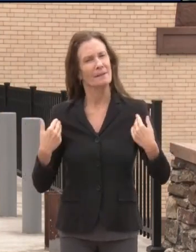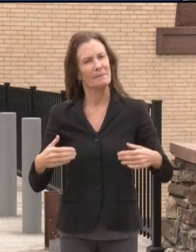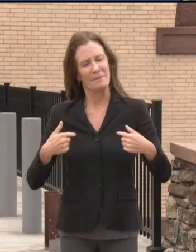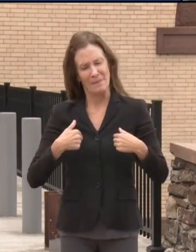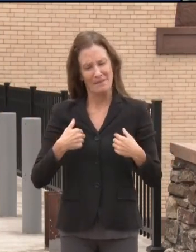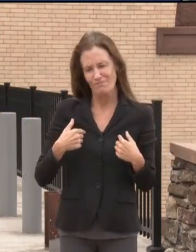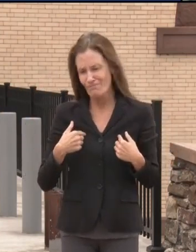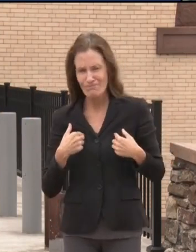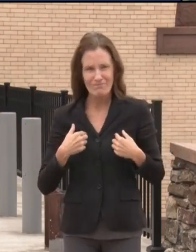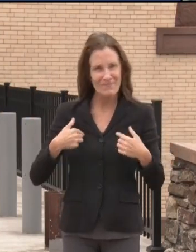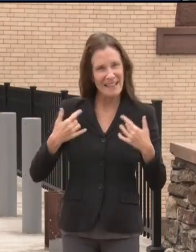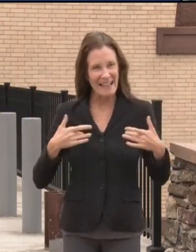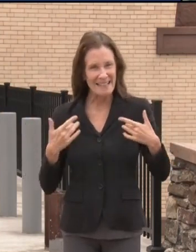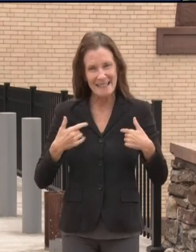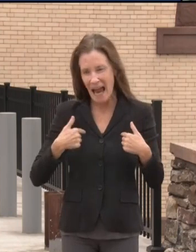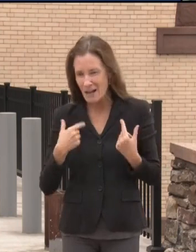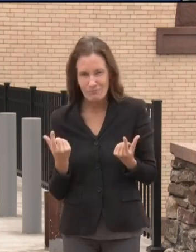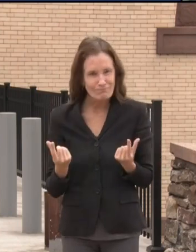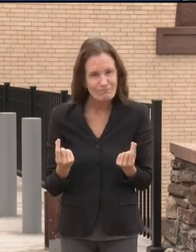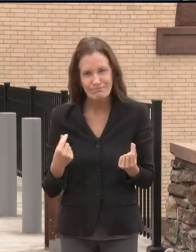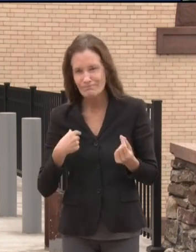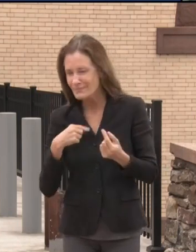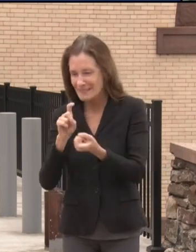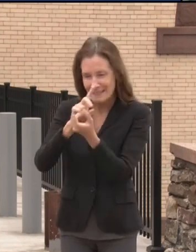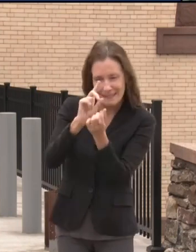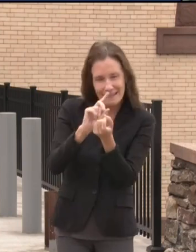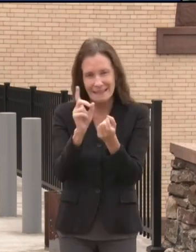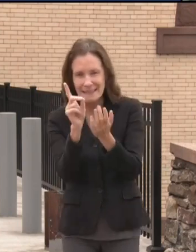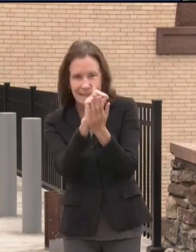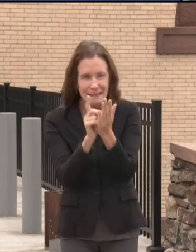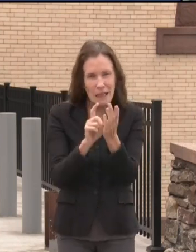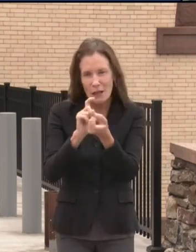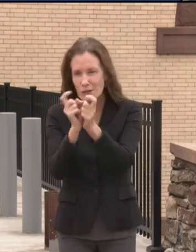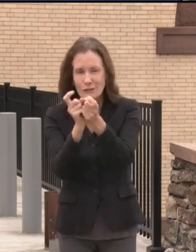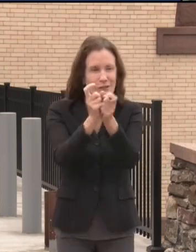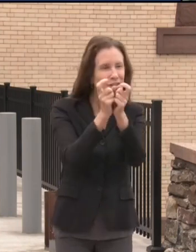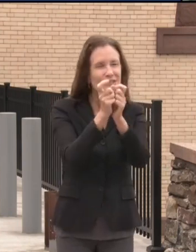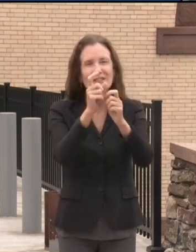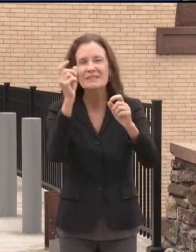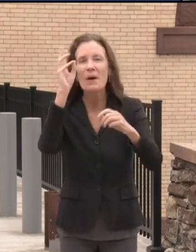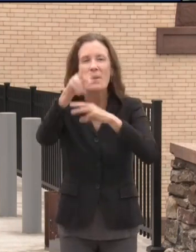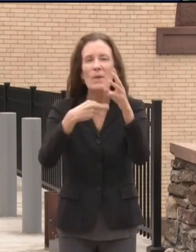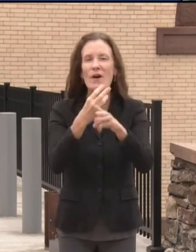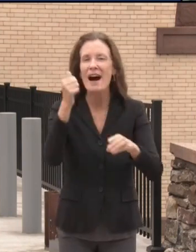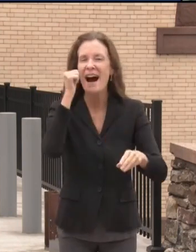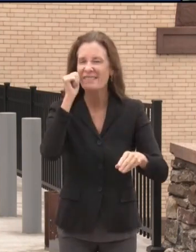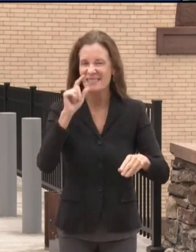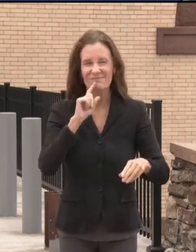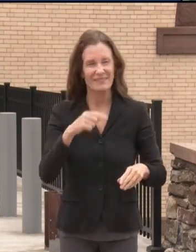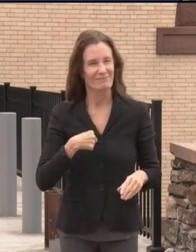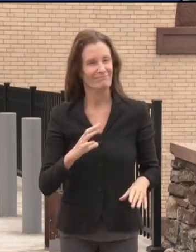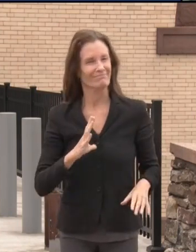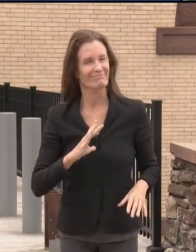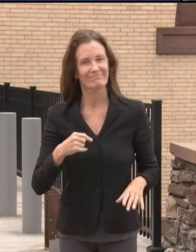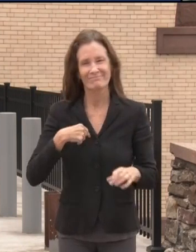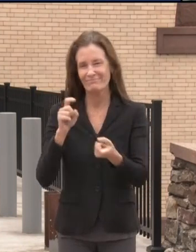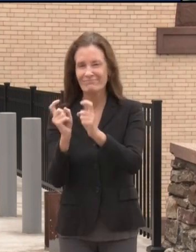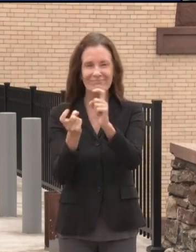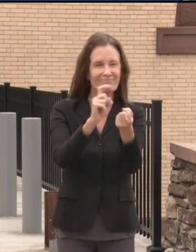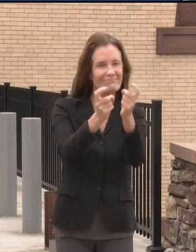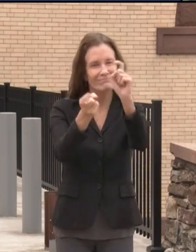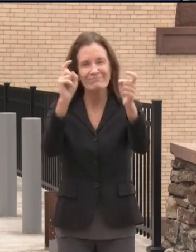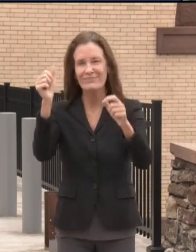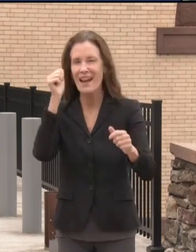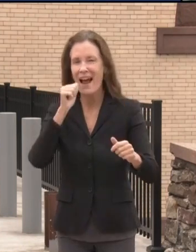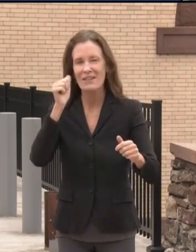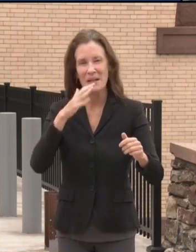it to change some of the realities around us day by day. And I think a big part of that is how we govern. And so a